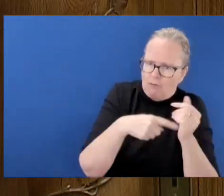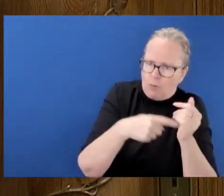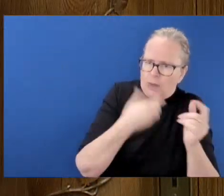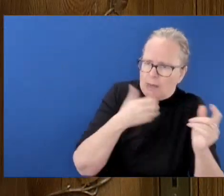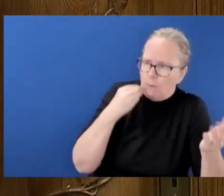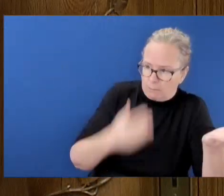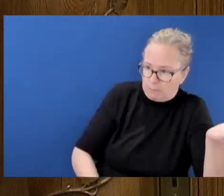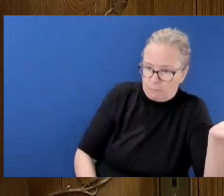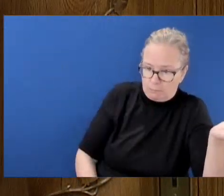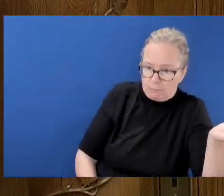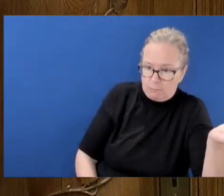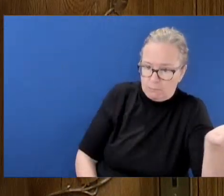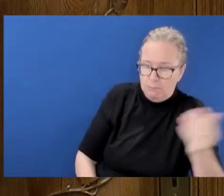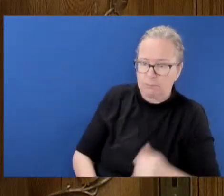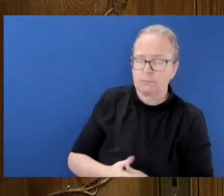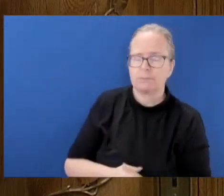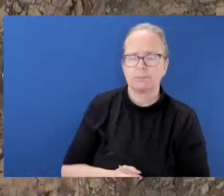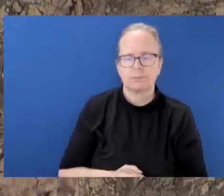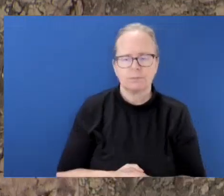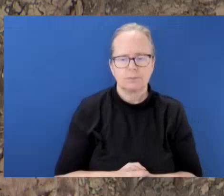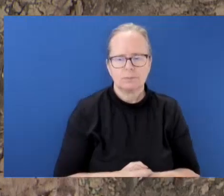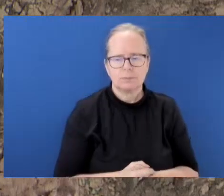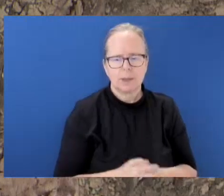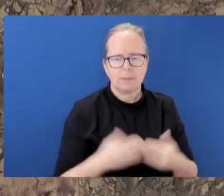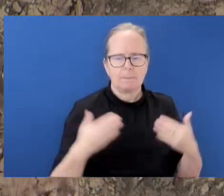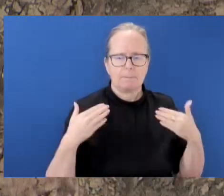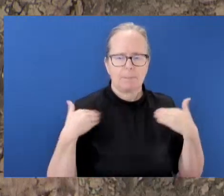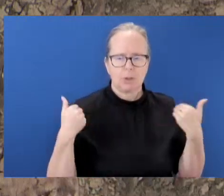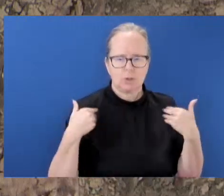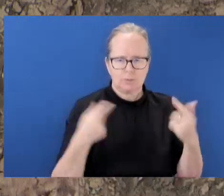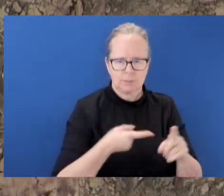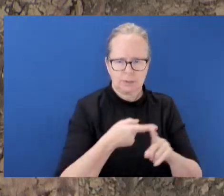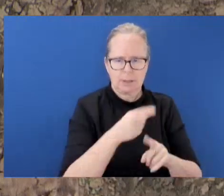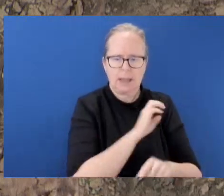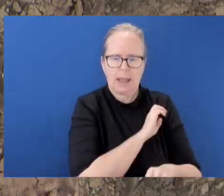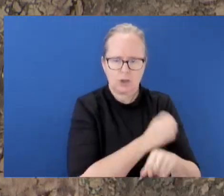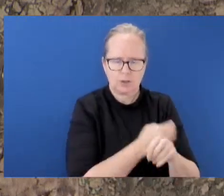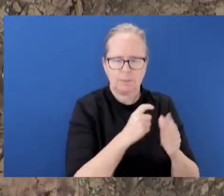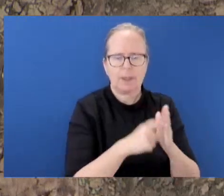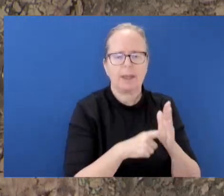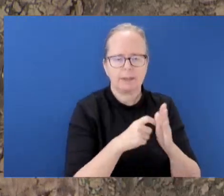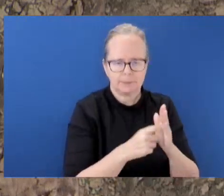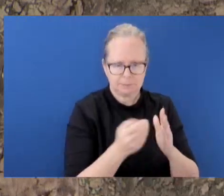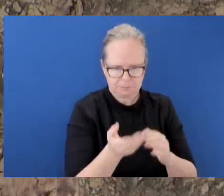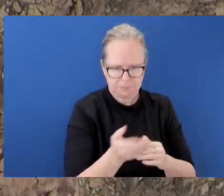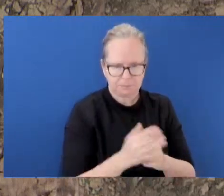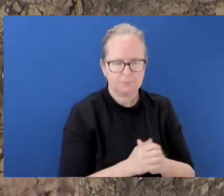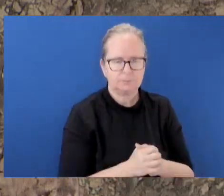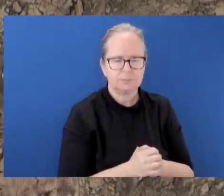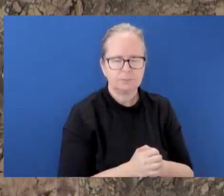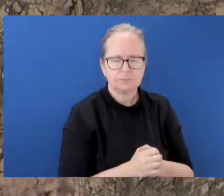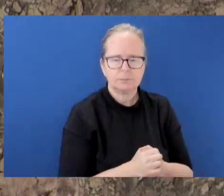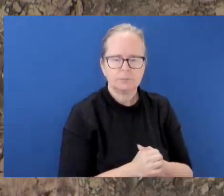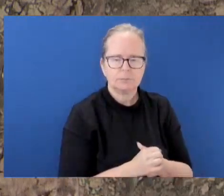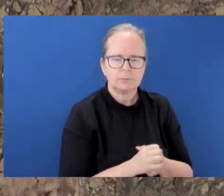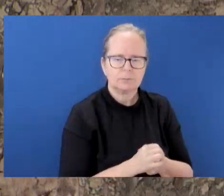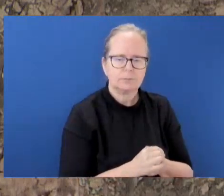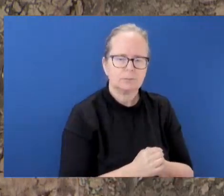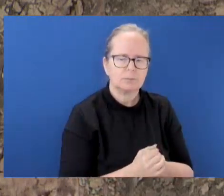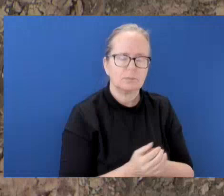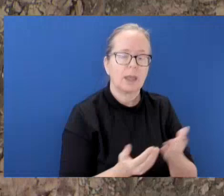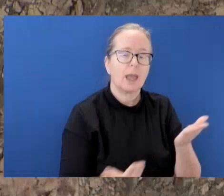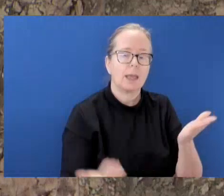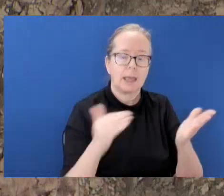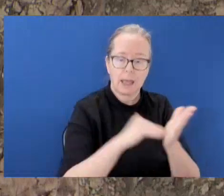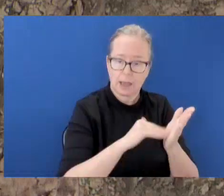Minister of Energy, Mines and Low Carbon Innovation. Thank you, Mr. Speaker. Once again, this is a government that's here for people, and that's